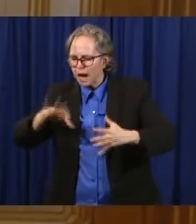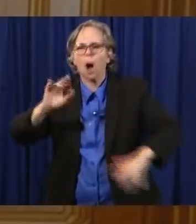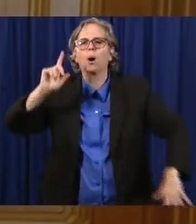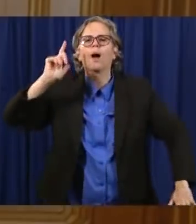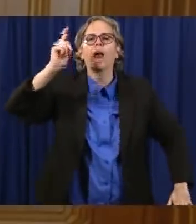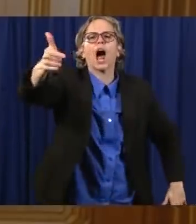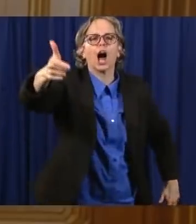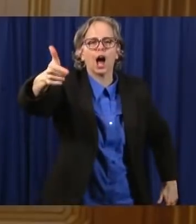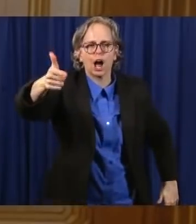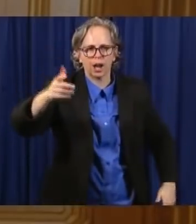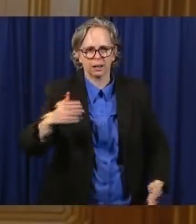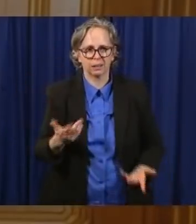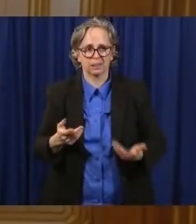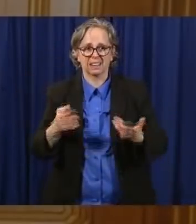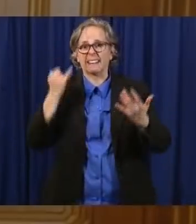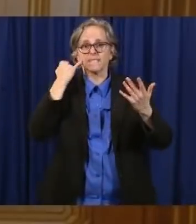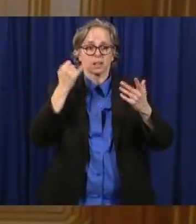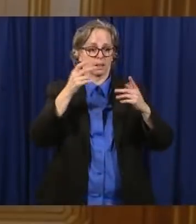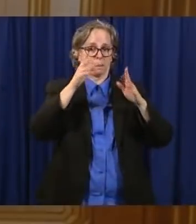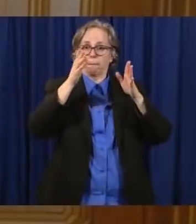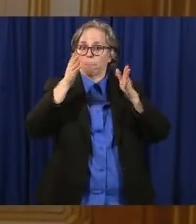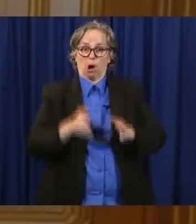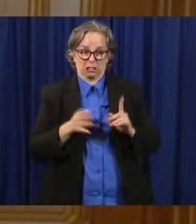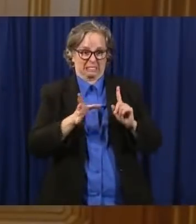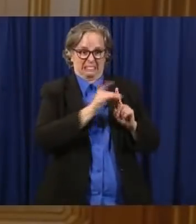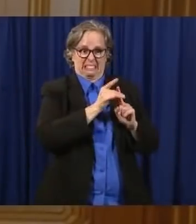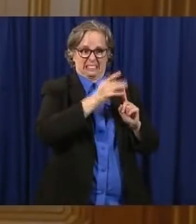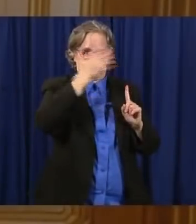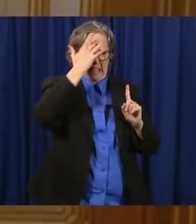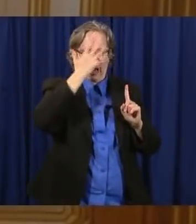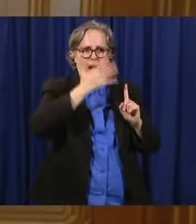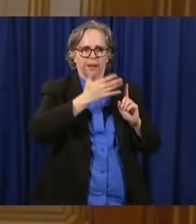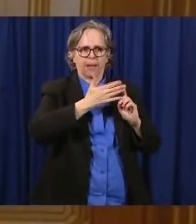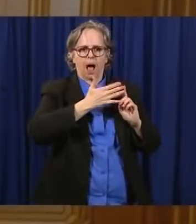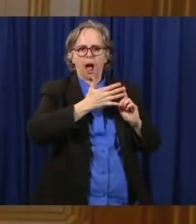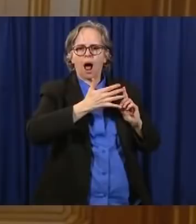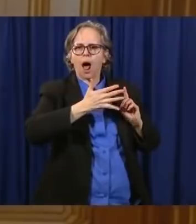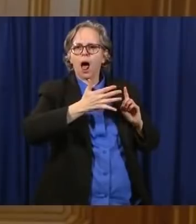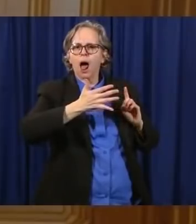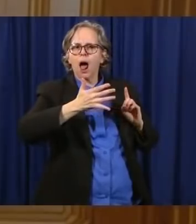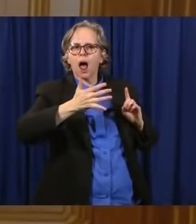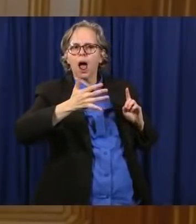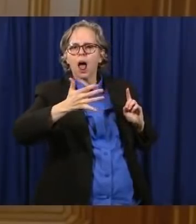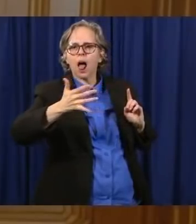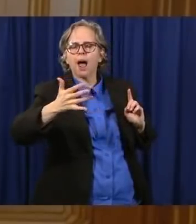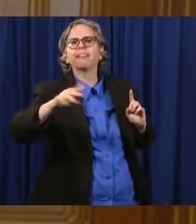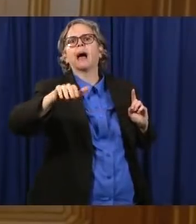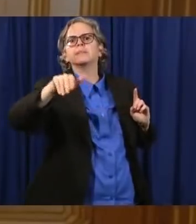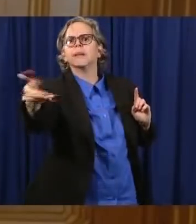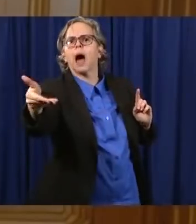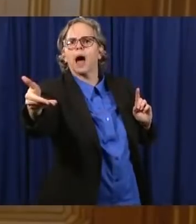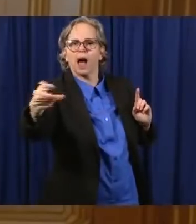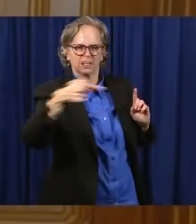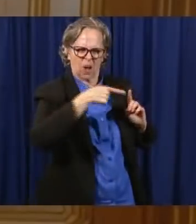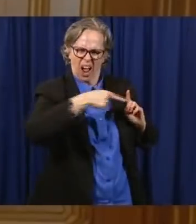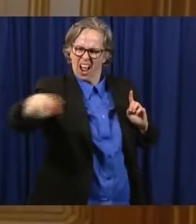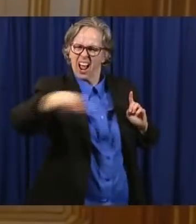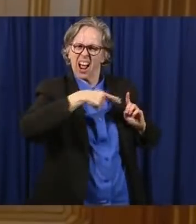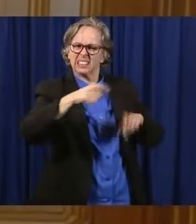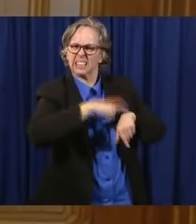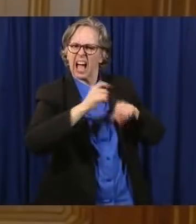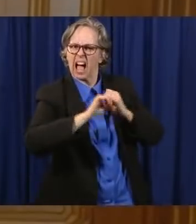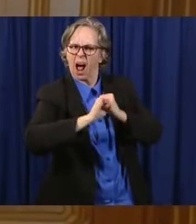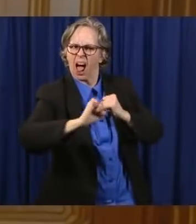if it occurs. But the hospitalization it's a lagging indicator as well, but